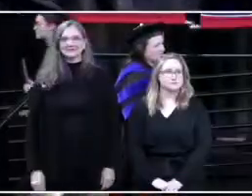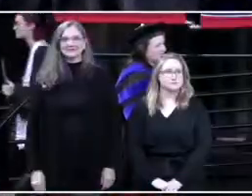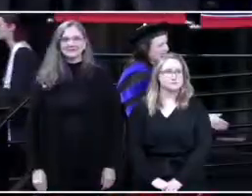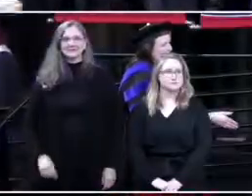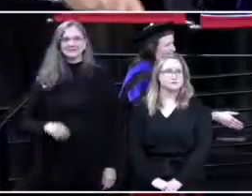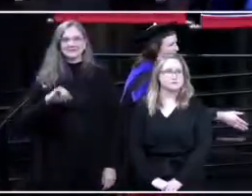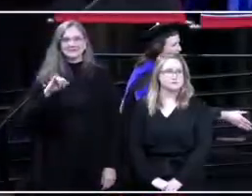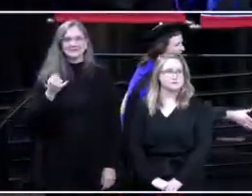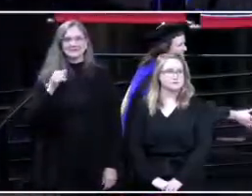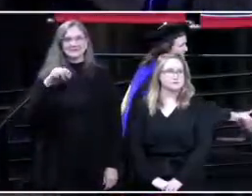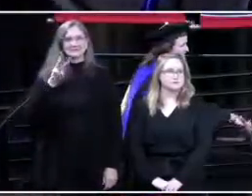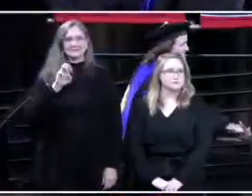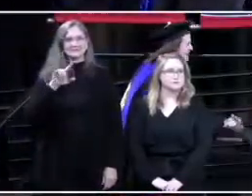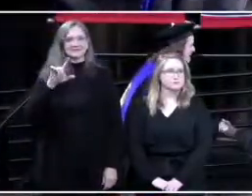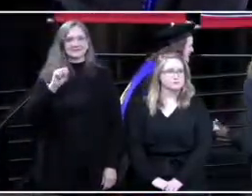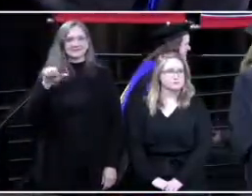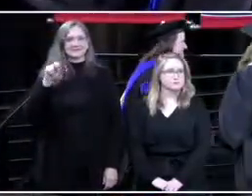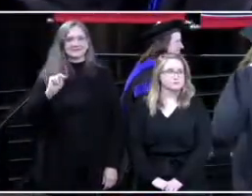Jaquez Wilson.